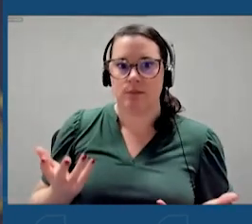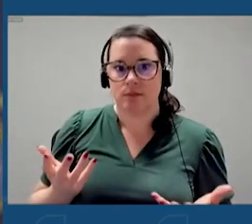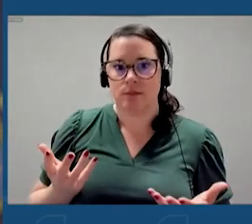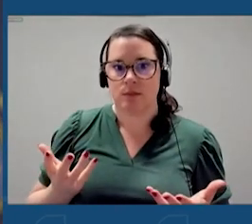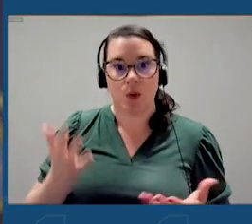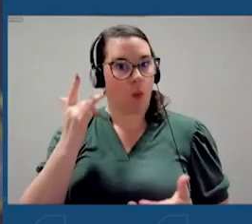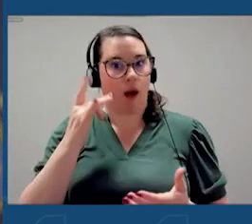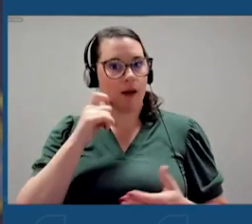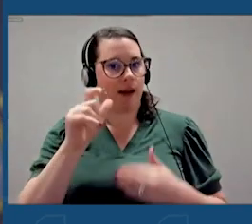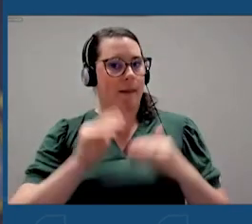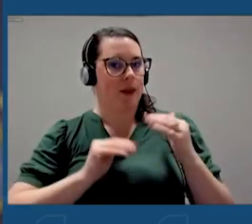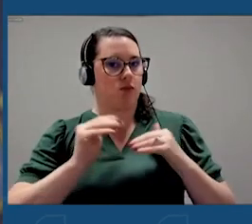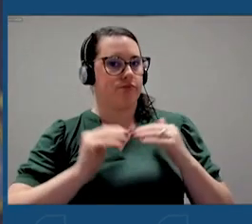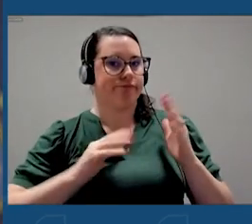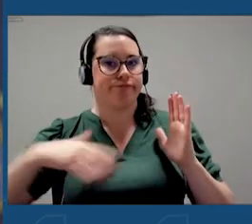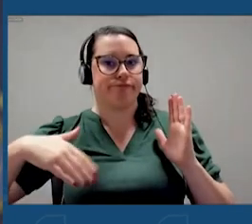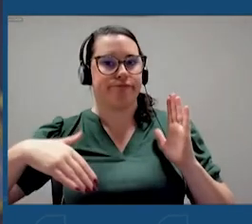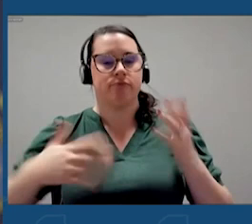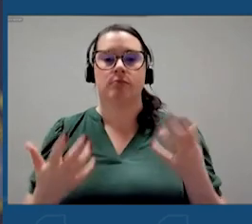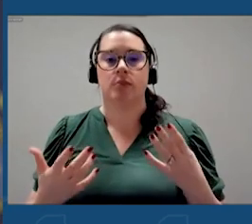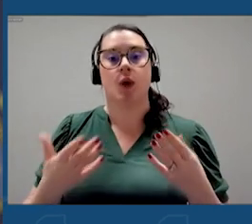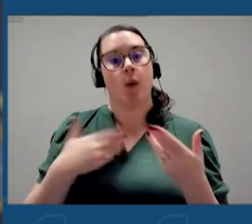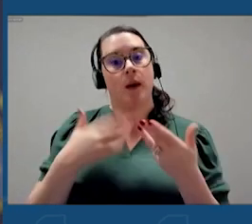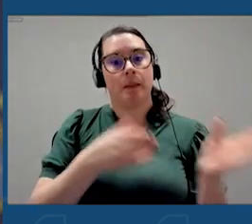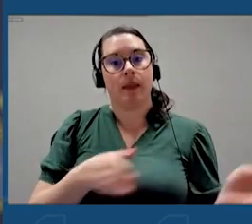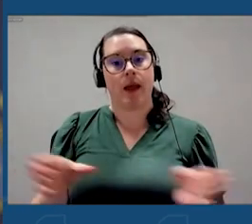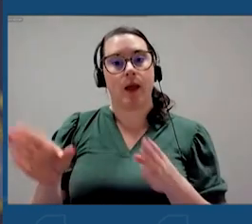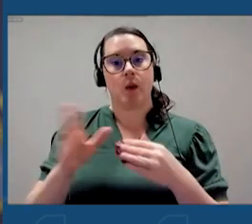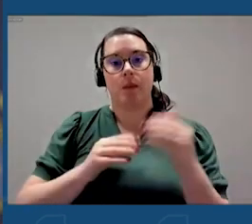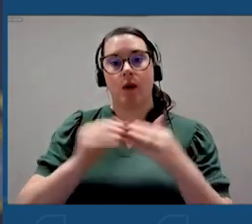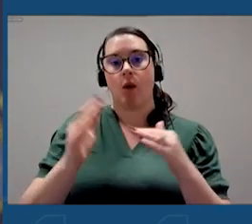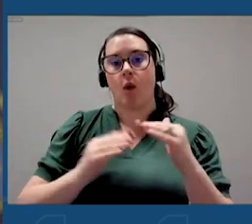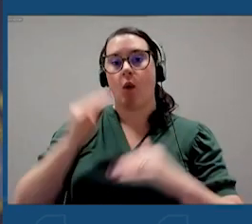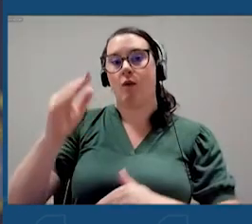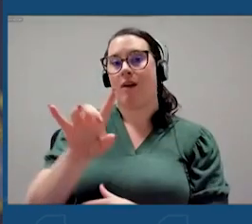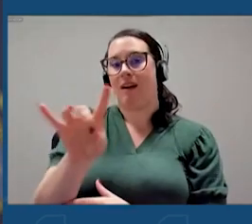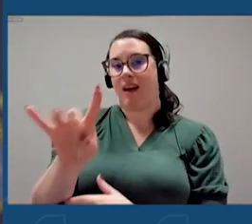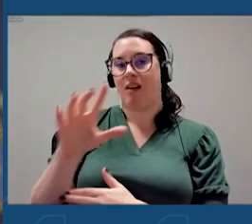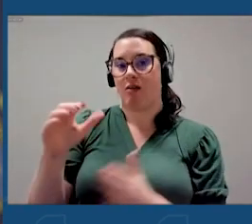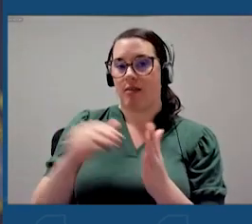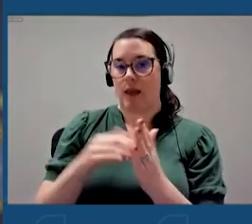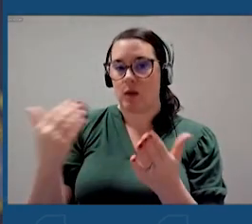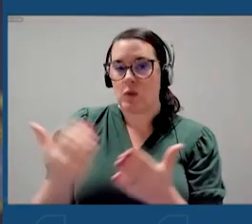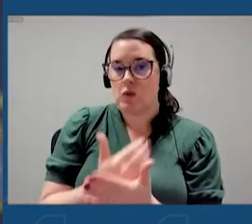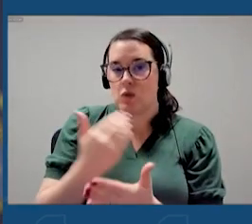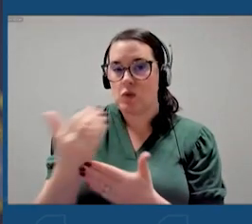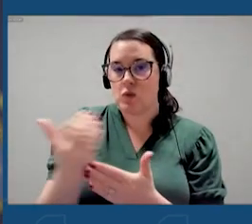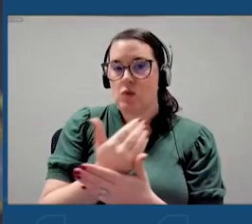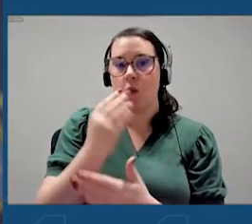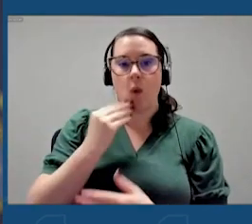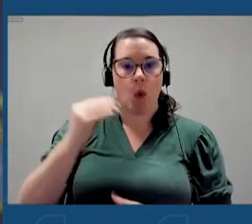built. We plan to build over 800,000 new housing units over the next decade.